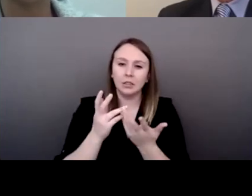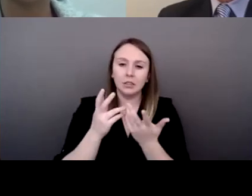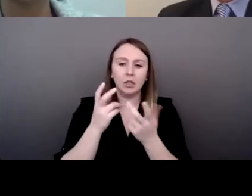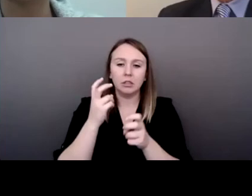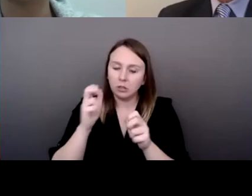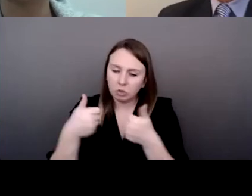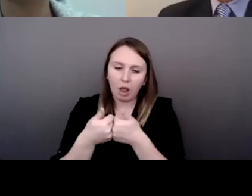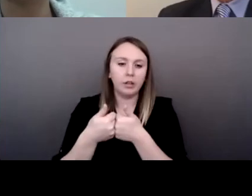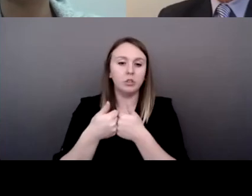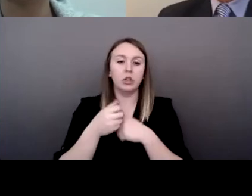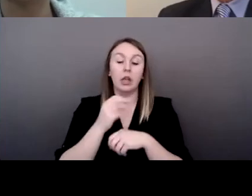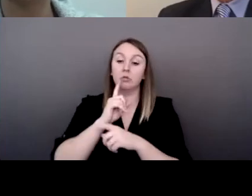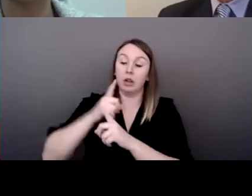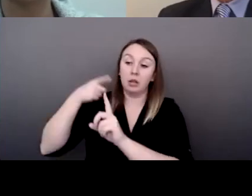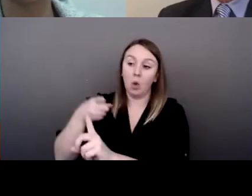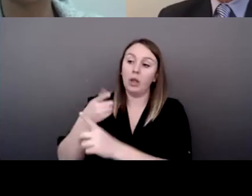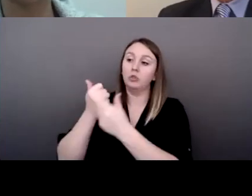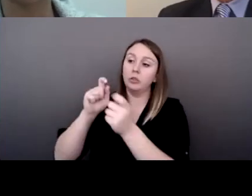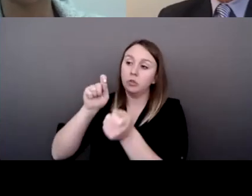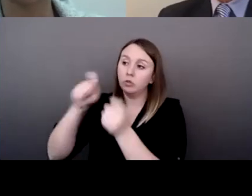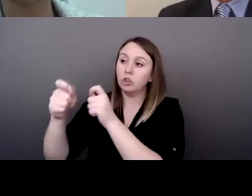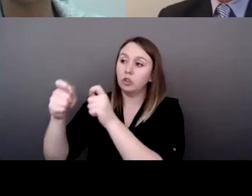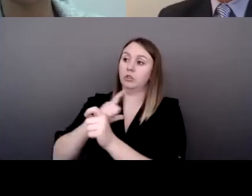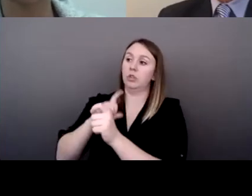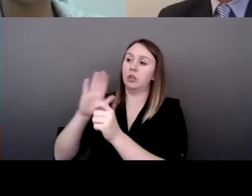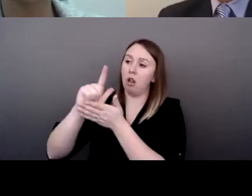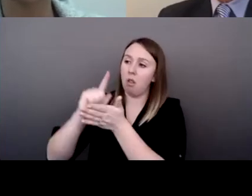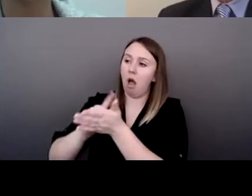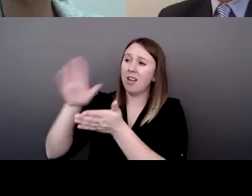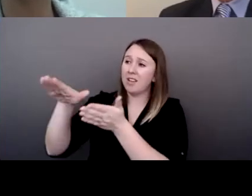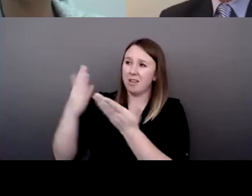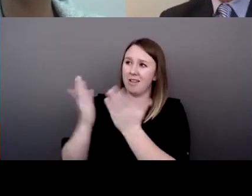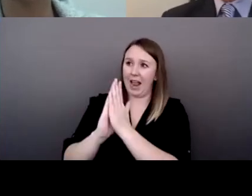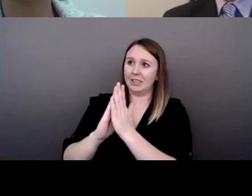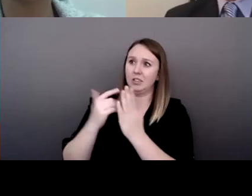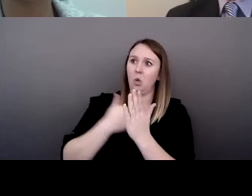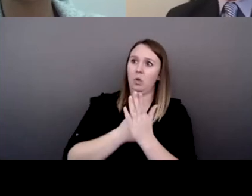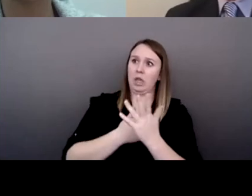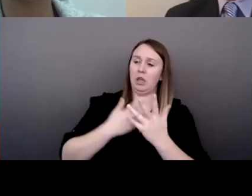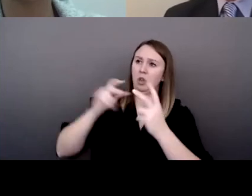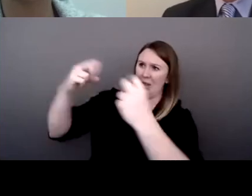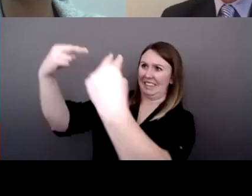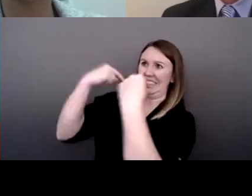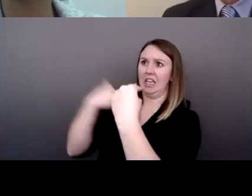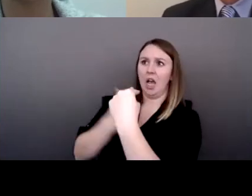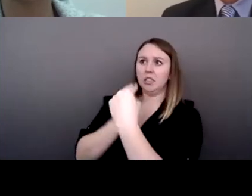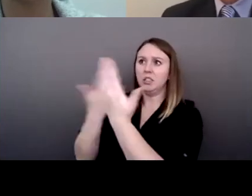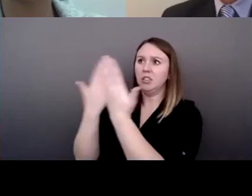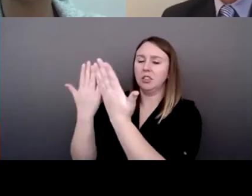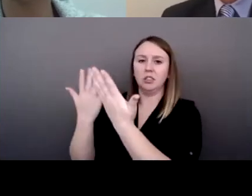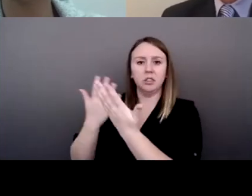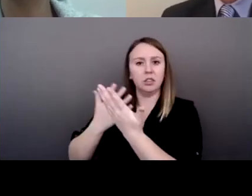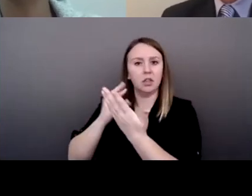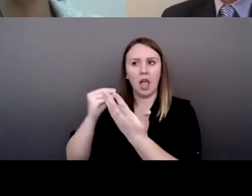to essentially ask to be seen, right? To ask to be safe. Like, why that has to be legislation we